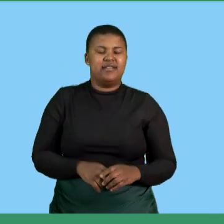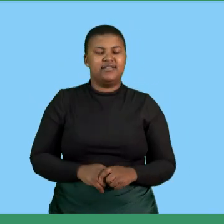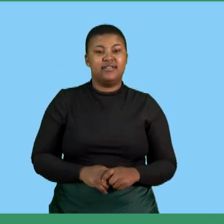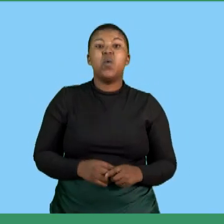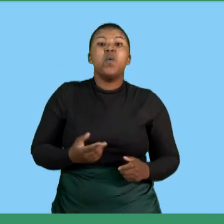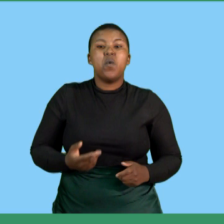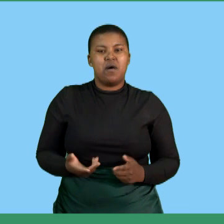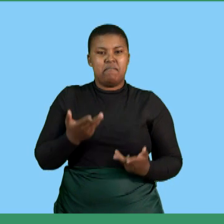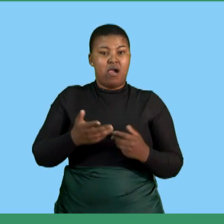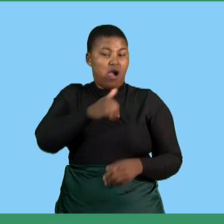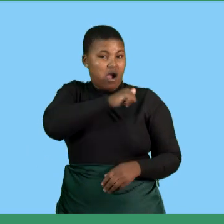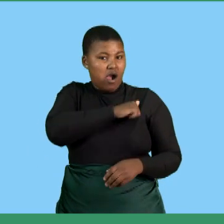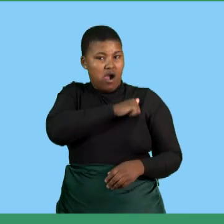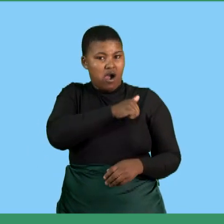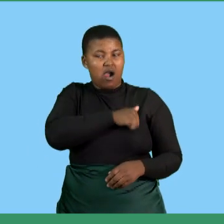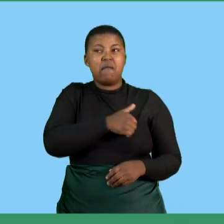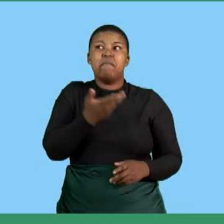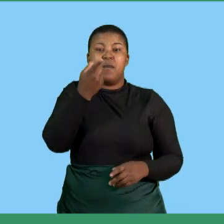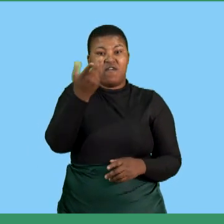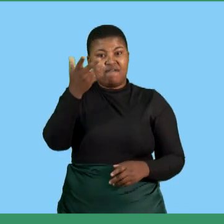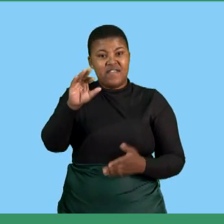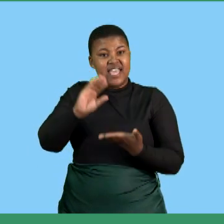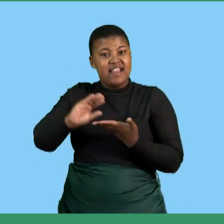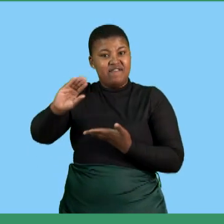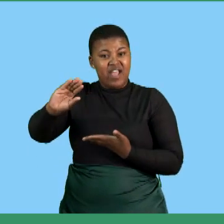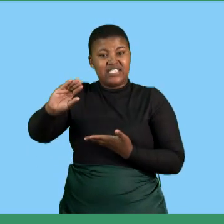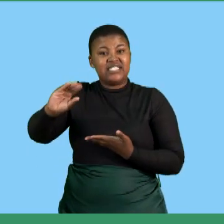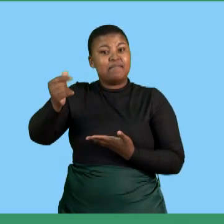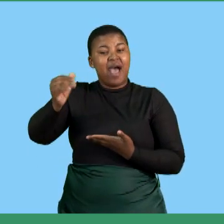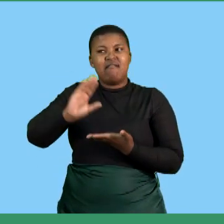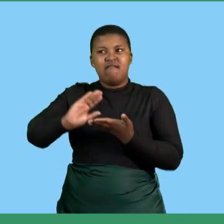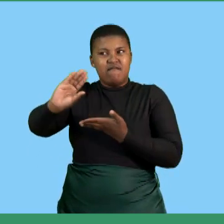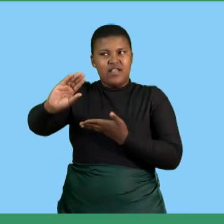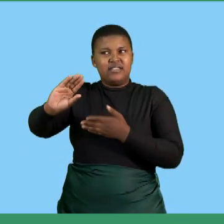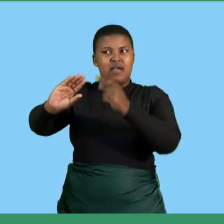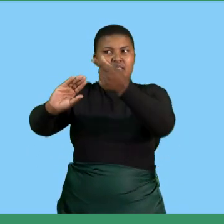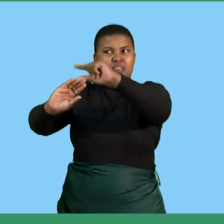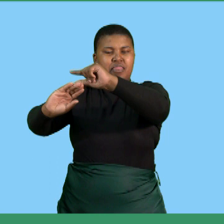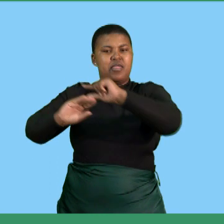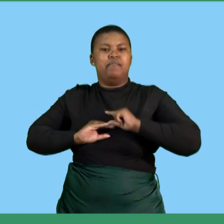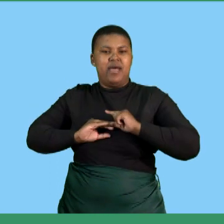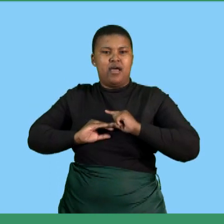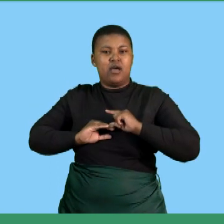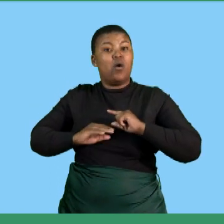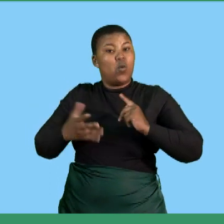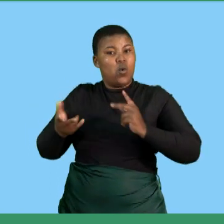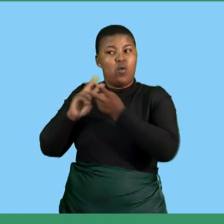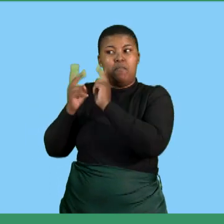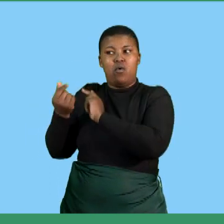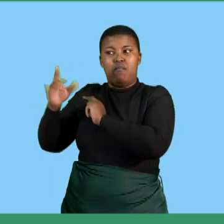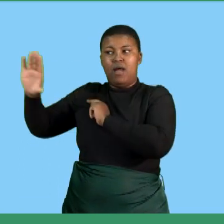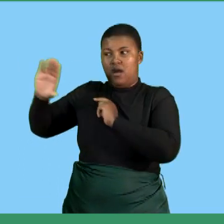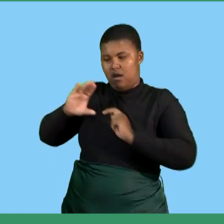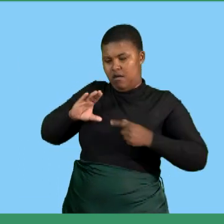money, or if you are lucky enough, if you have invested money, you will receive interest on the money